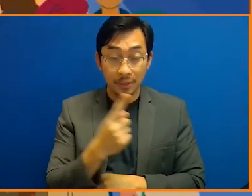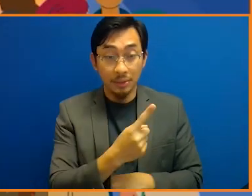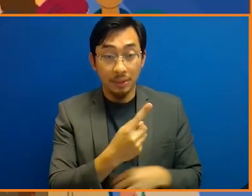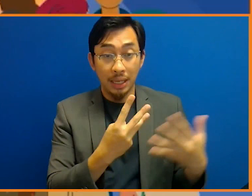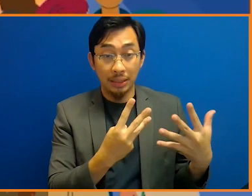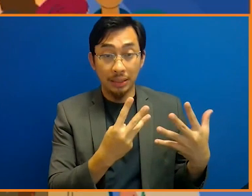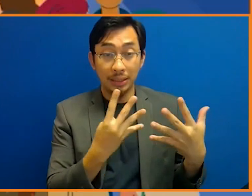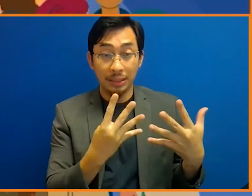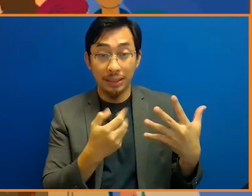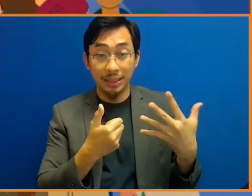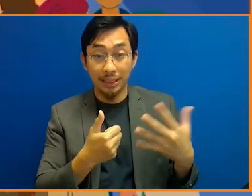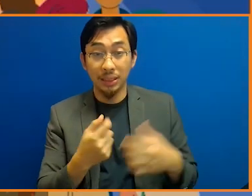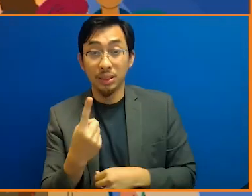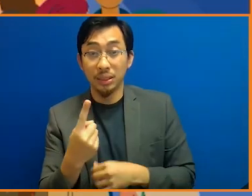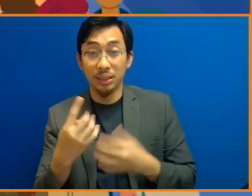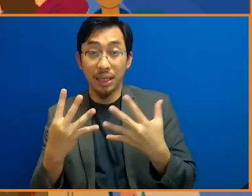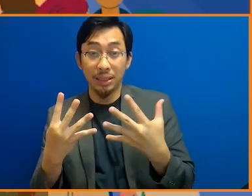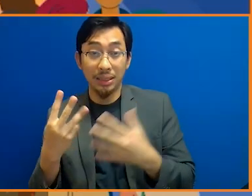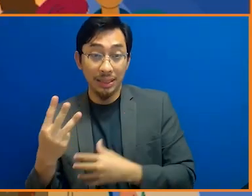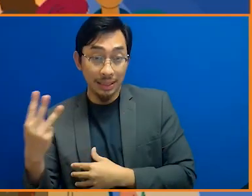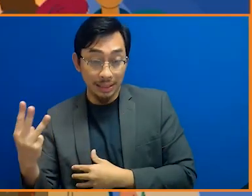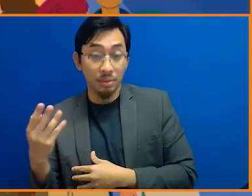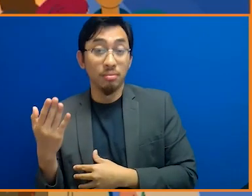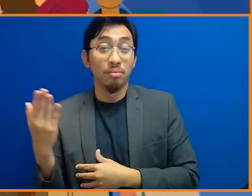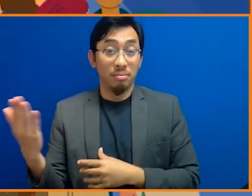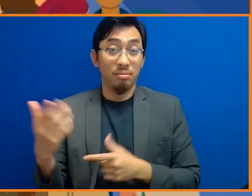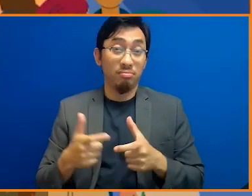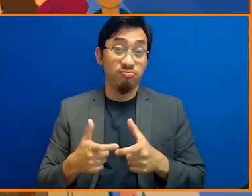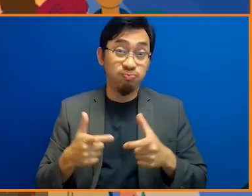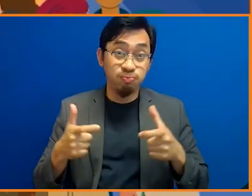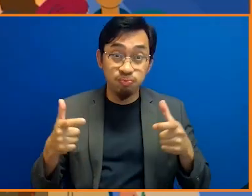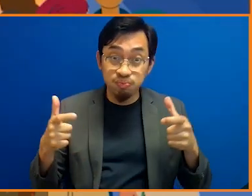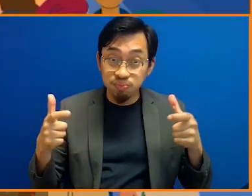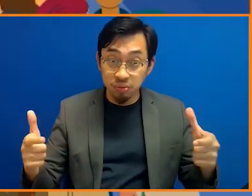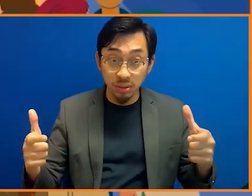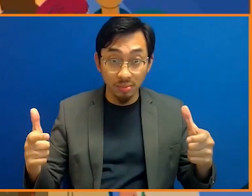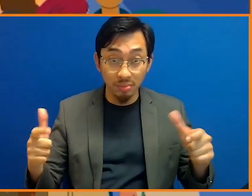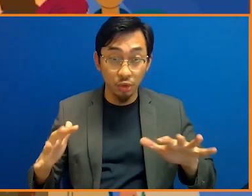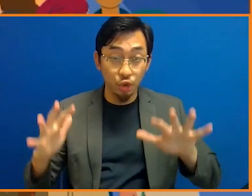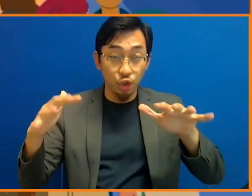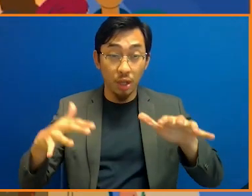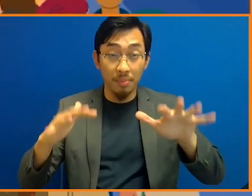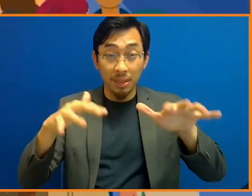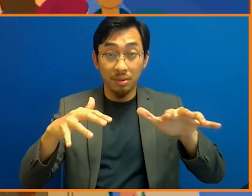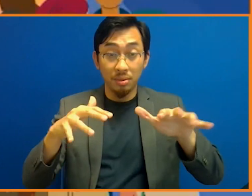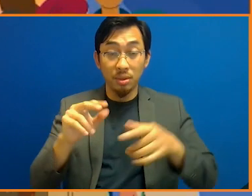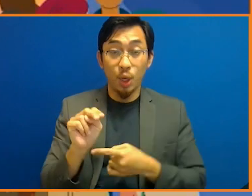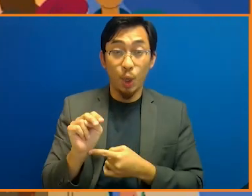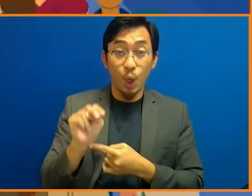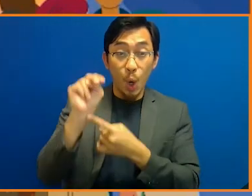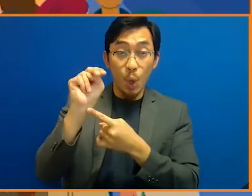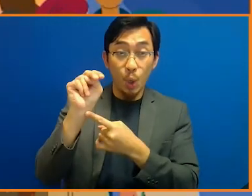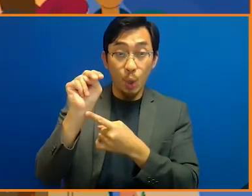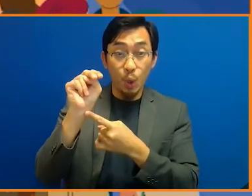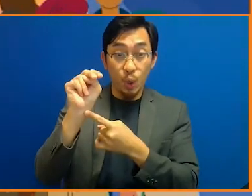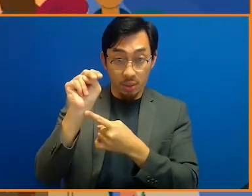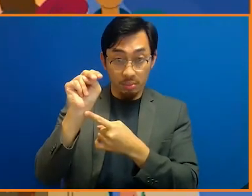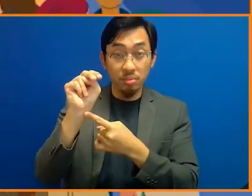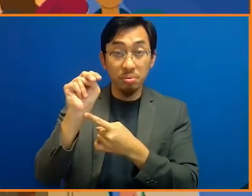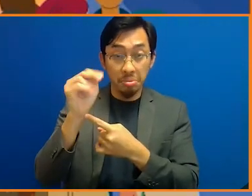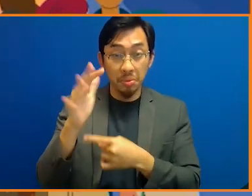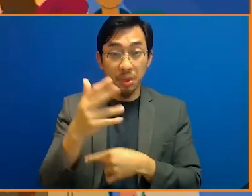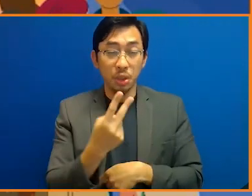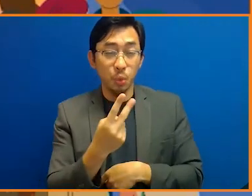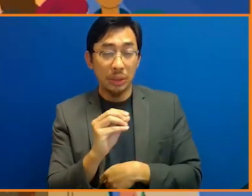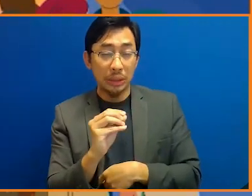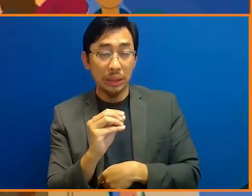as you can see, in 1896 or 1933, we had a very large tsunami in the northern